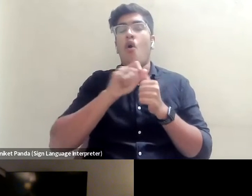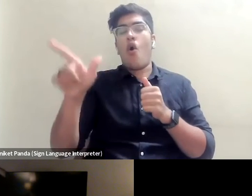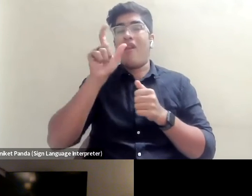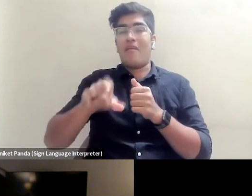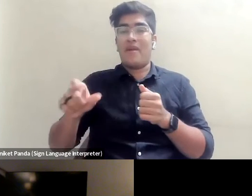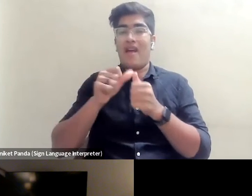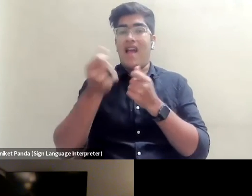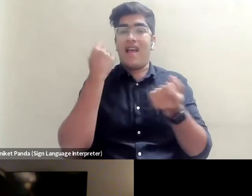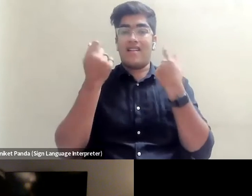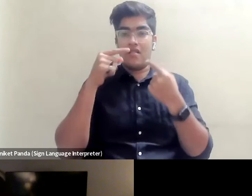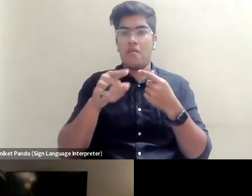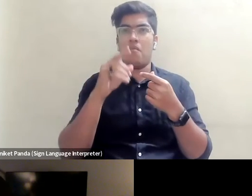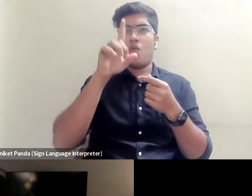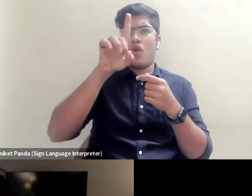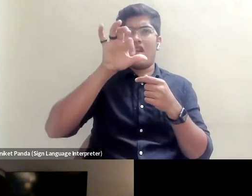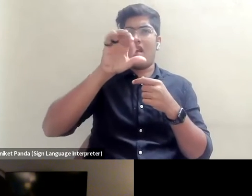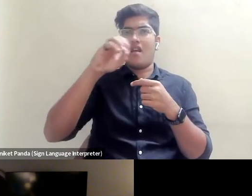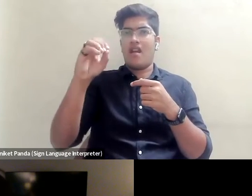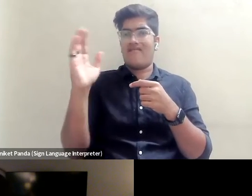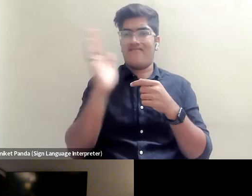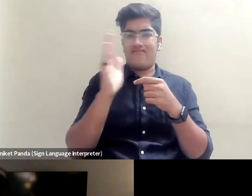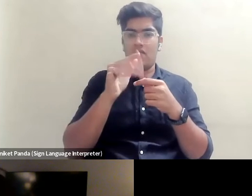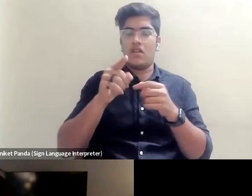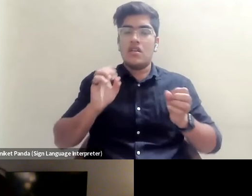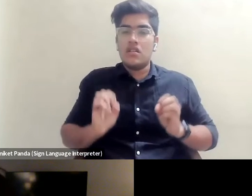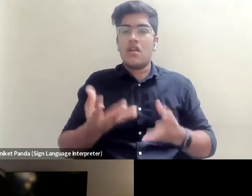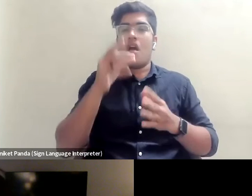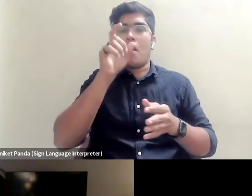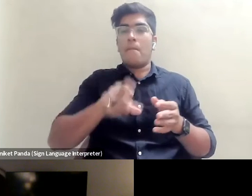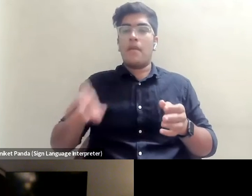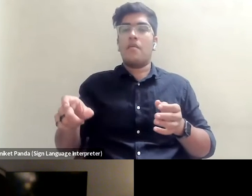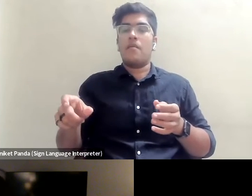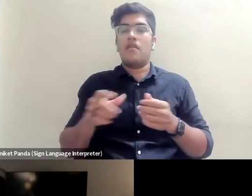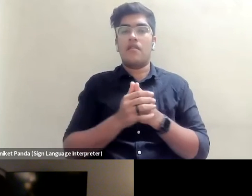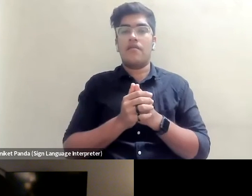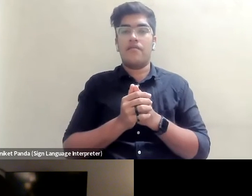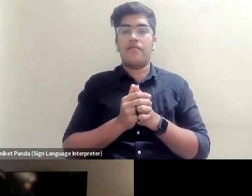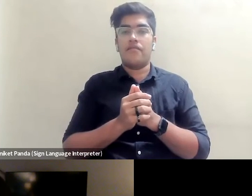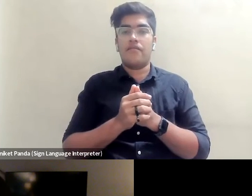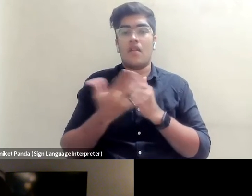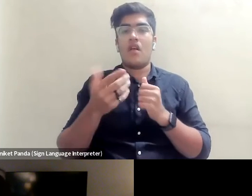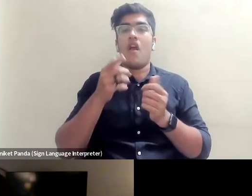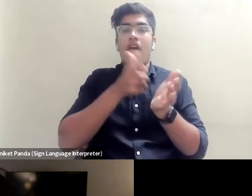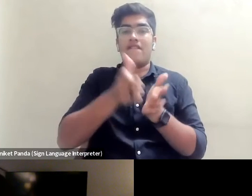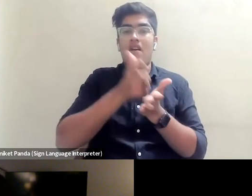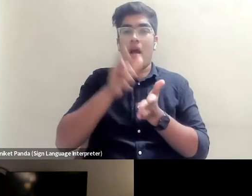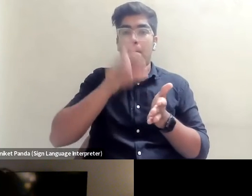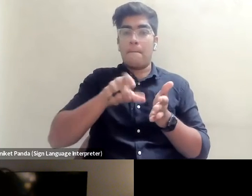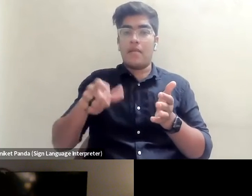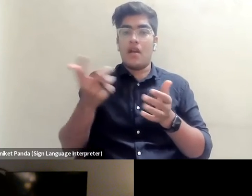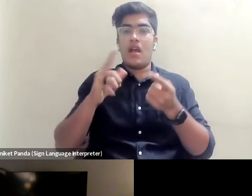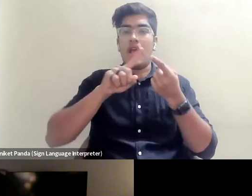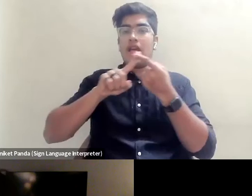the early 1900s, the migration of a population of peasants from the East